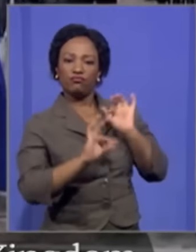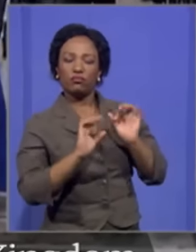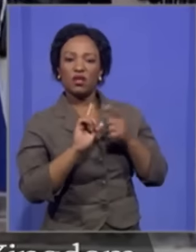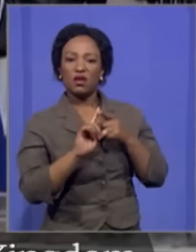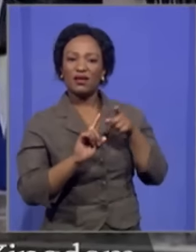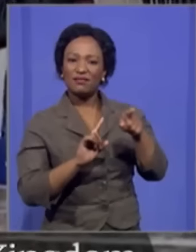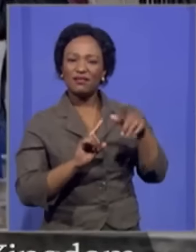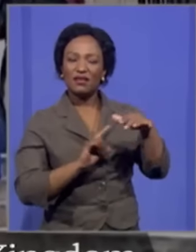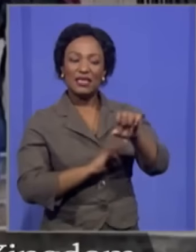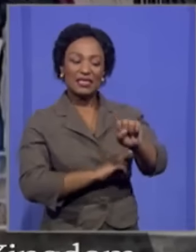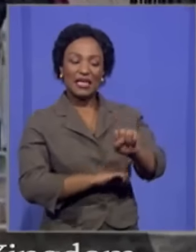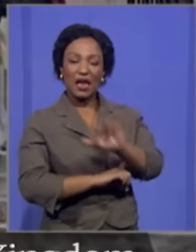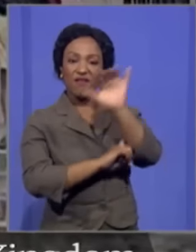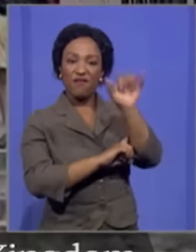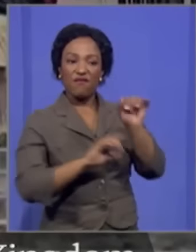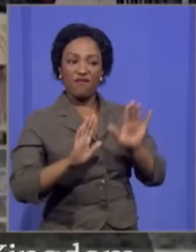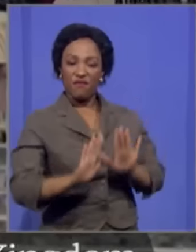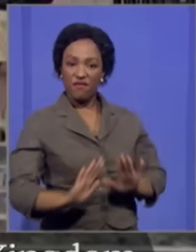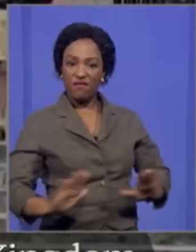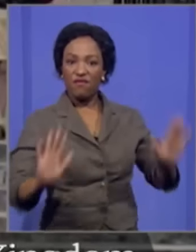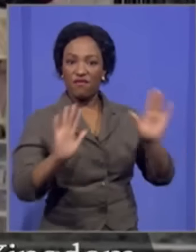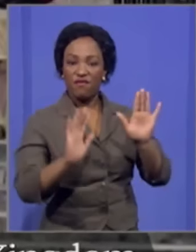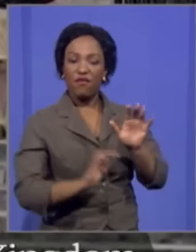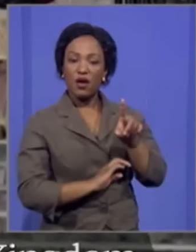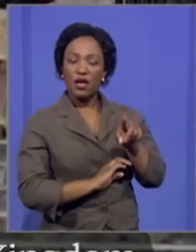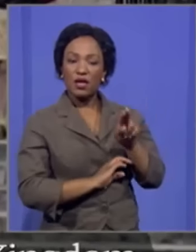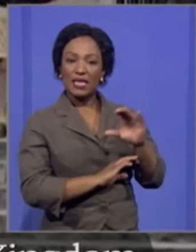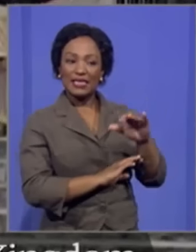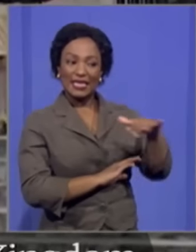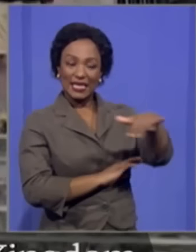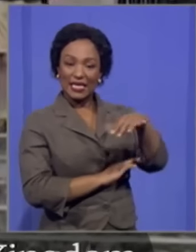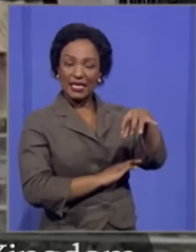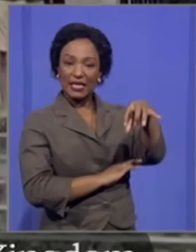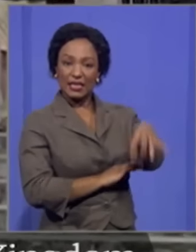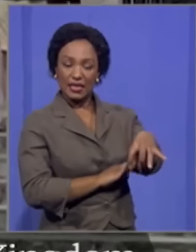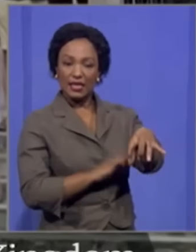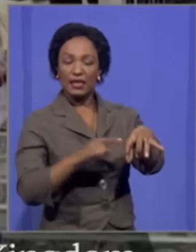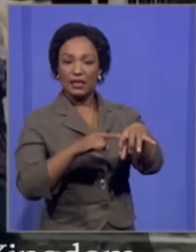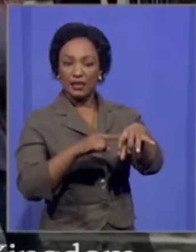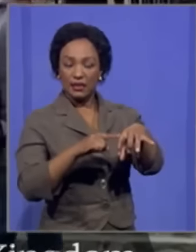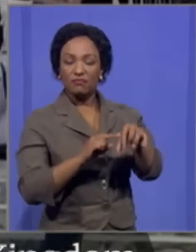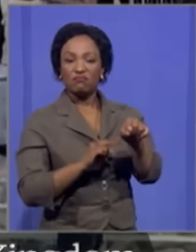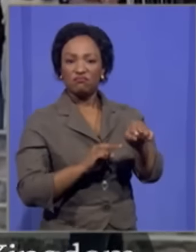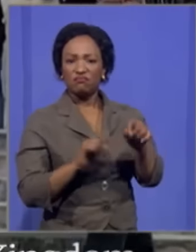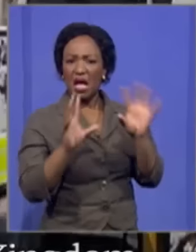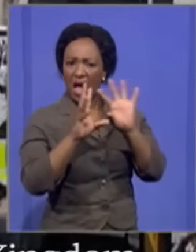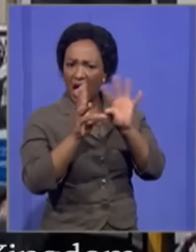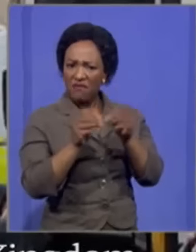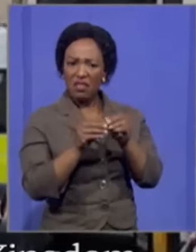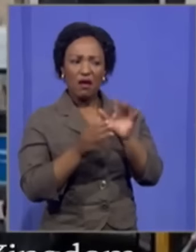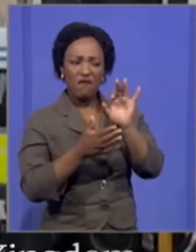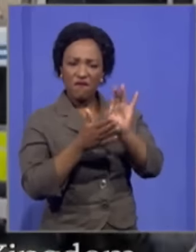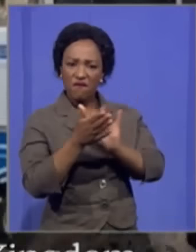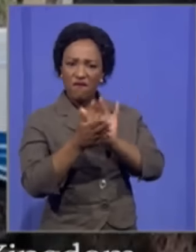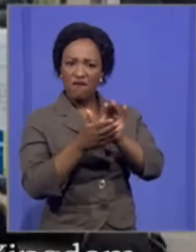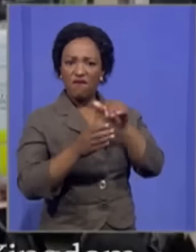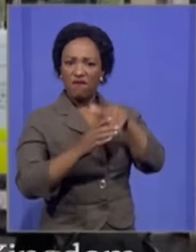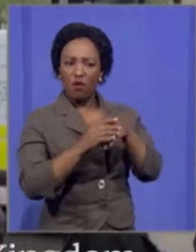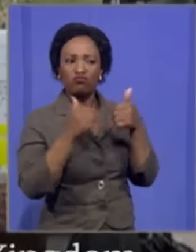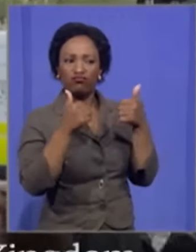Afrika Borwa mo le naheng ya DRC motsemoholo Kinshasa ditaba di tsamaile hantle, empa se batlileng se